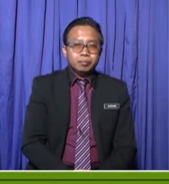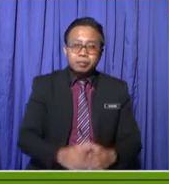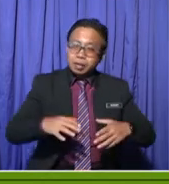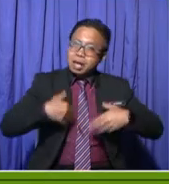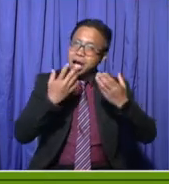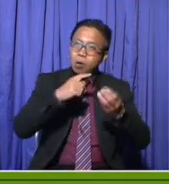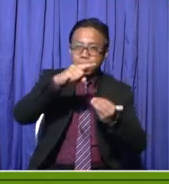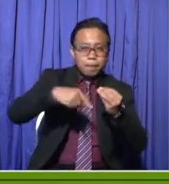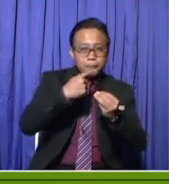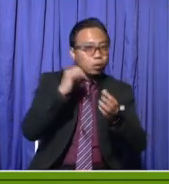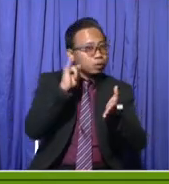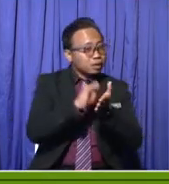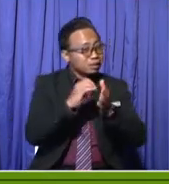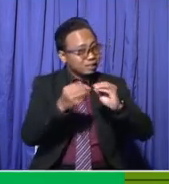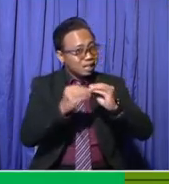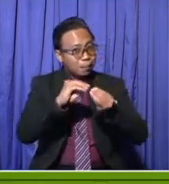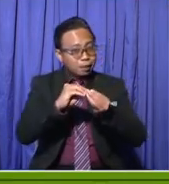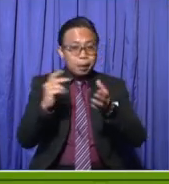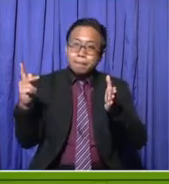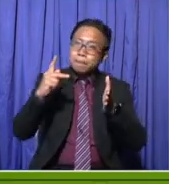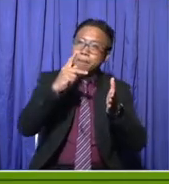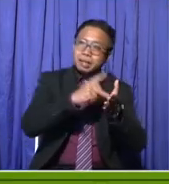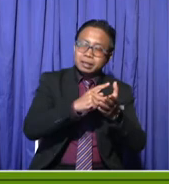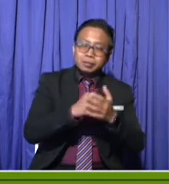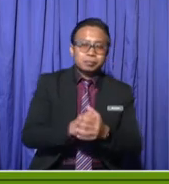How about this number pattern?